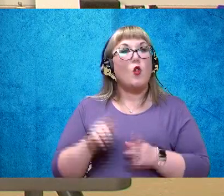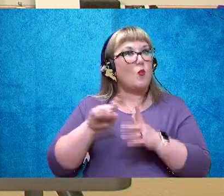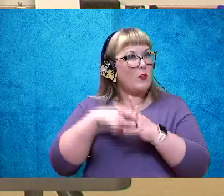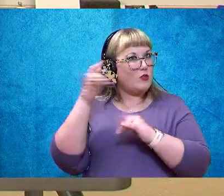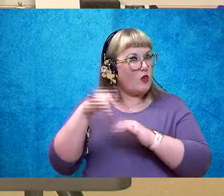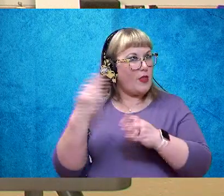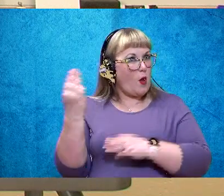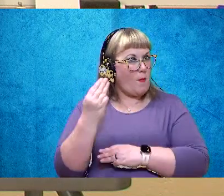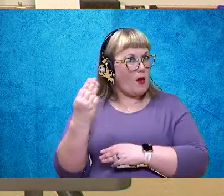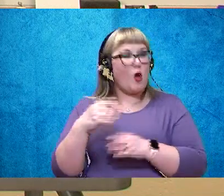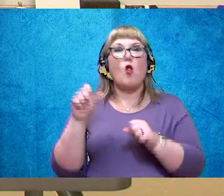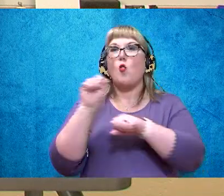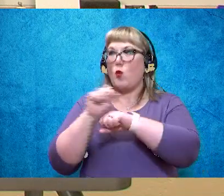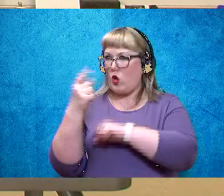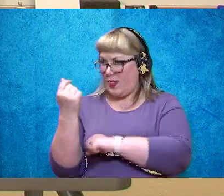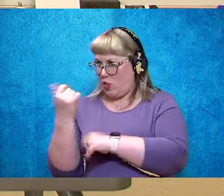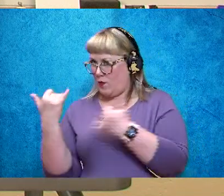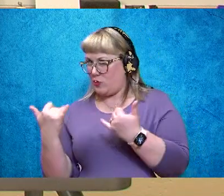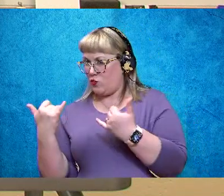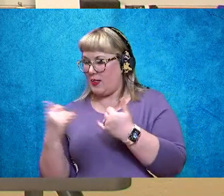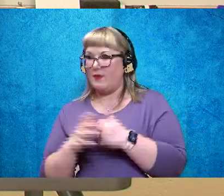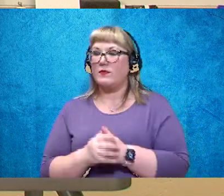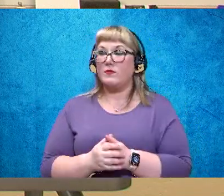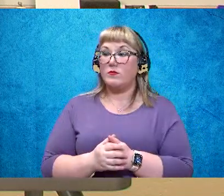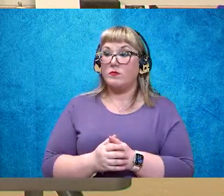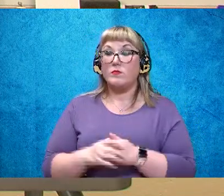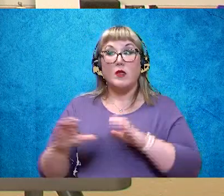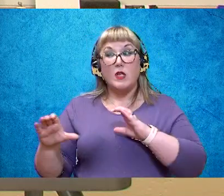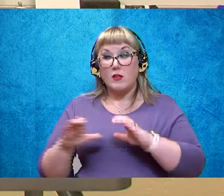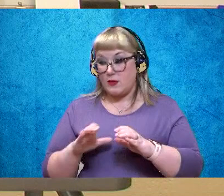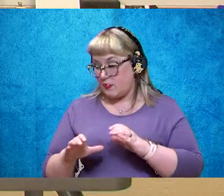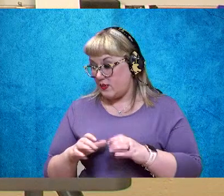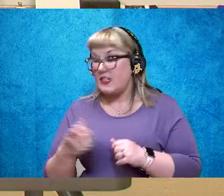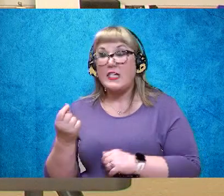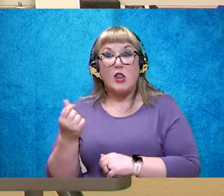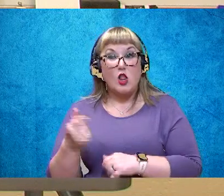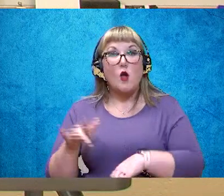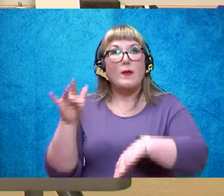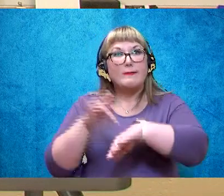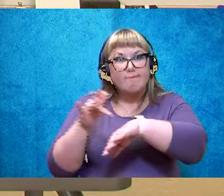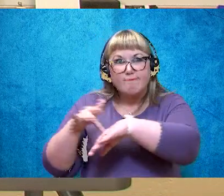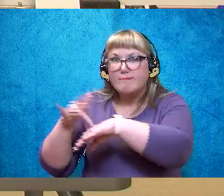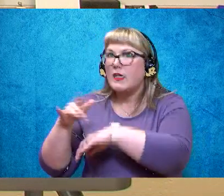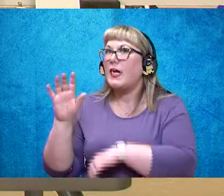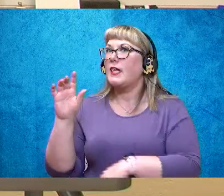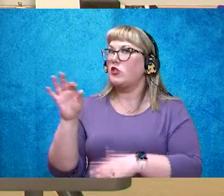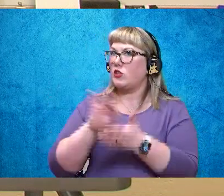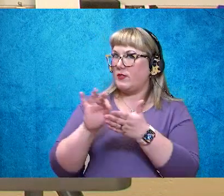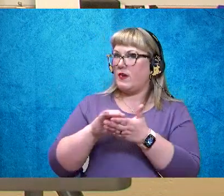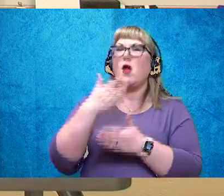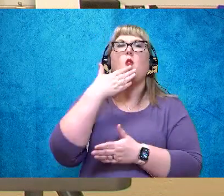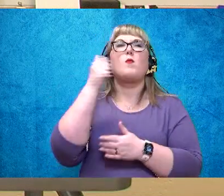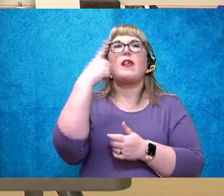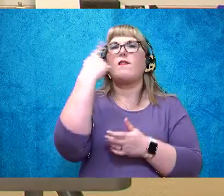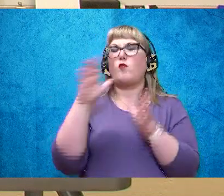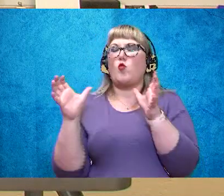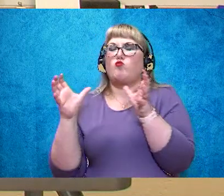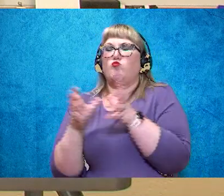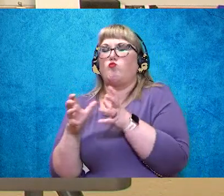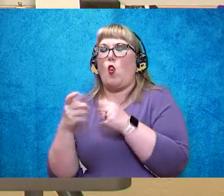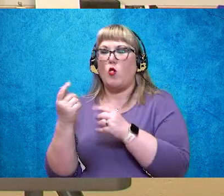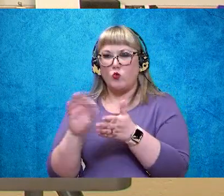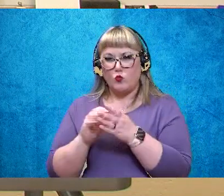and worked a little bit more on that today. We did a little bit of touch and count, but remember that's better for our smaller